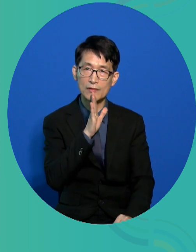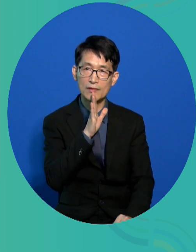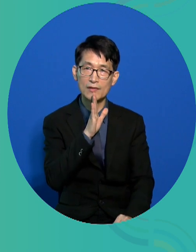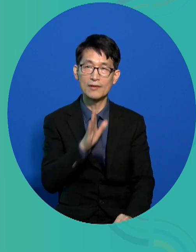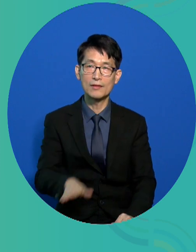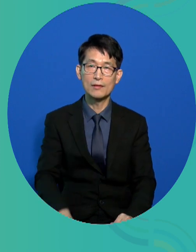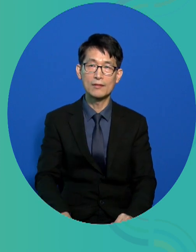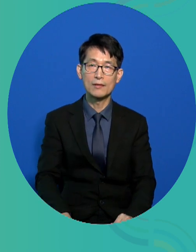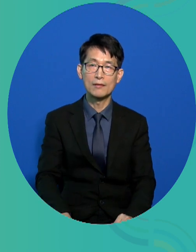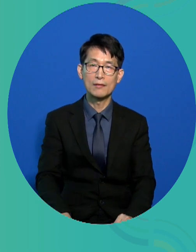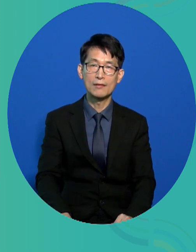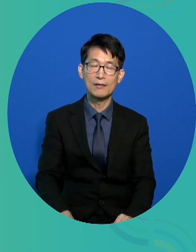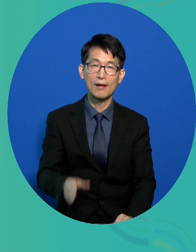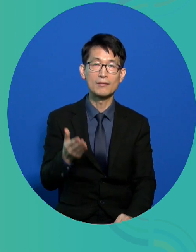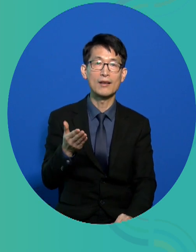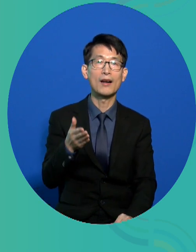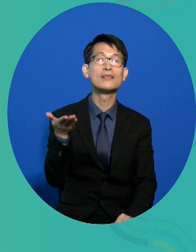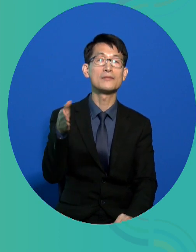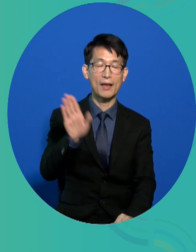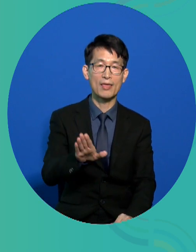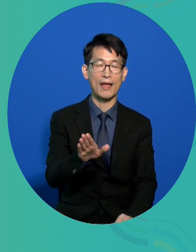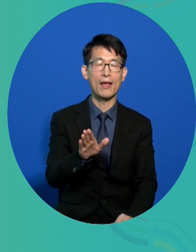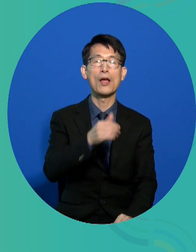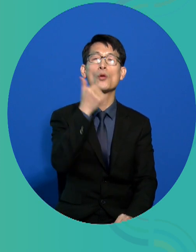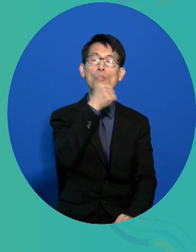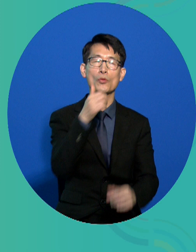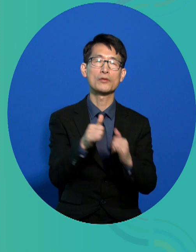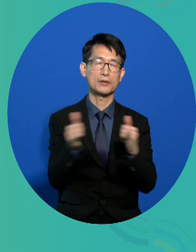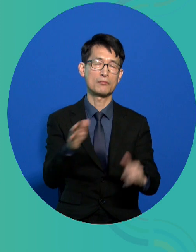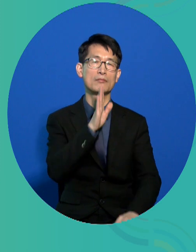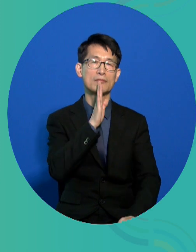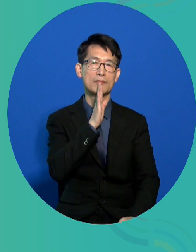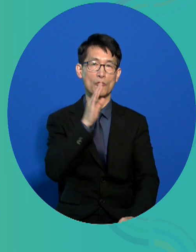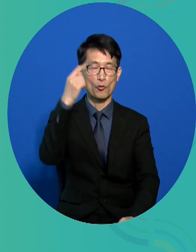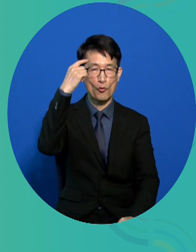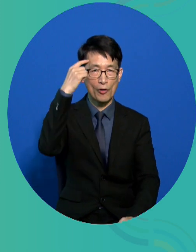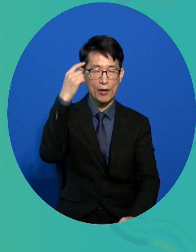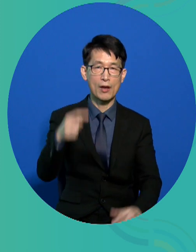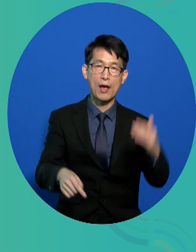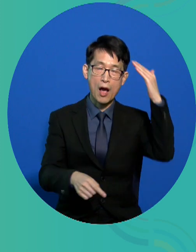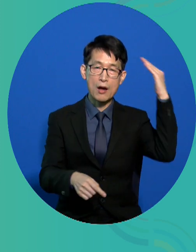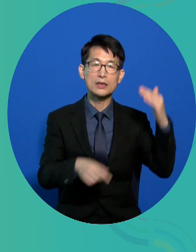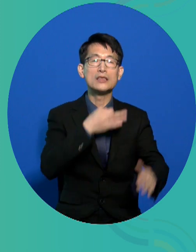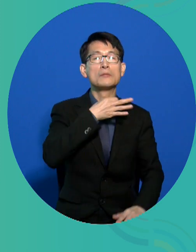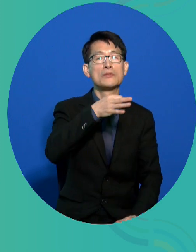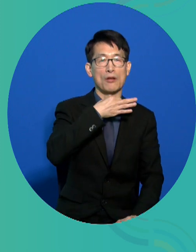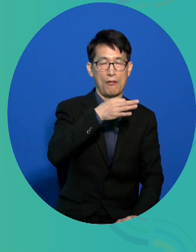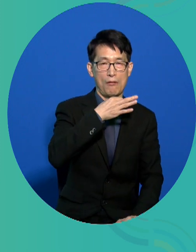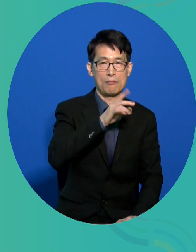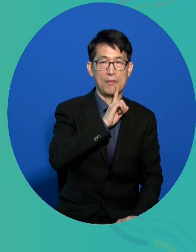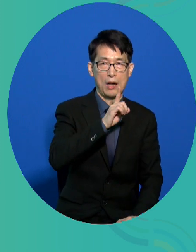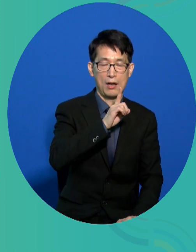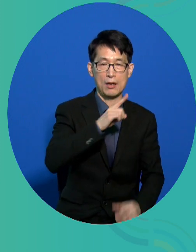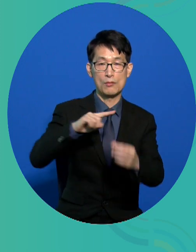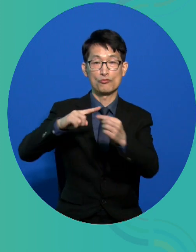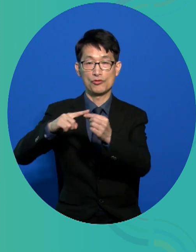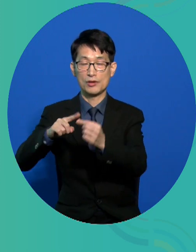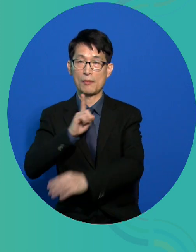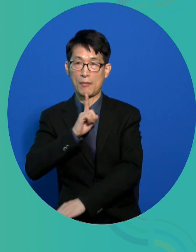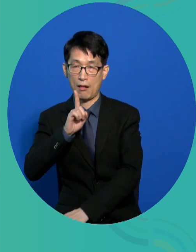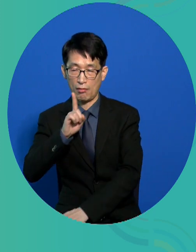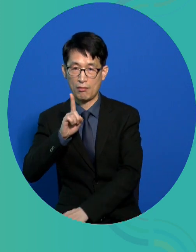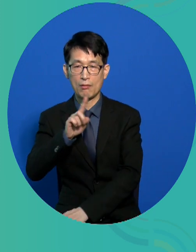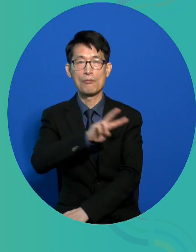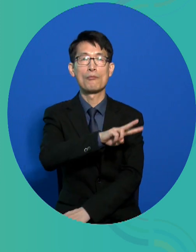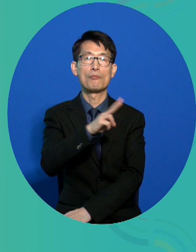Sign Language. On the other hand, the text translators change voice Korean to text